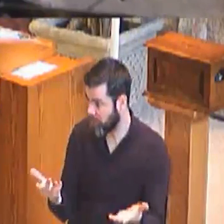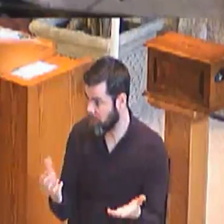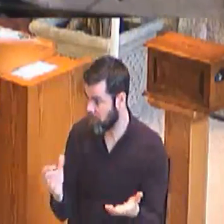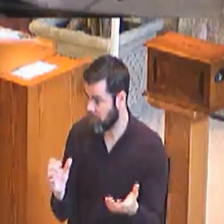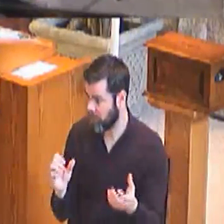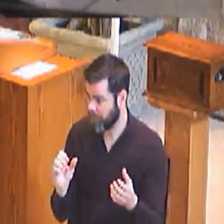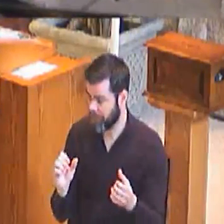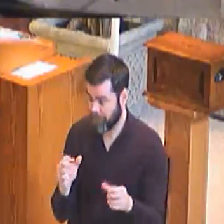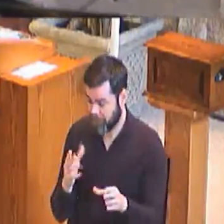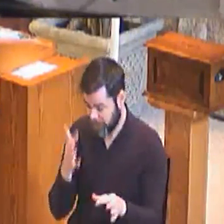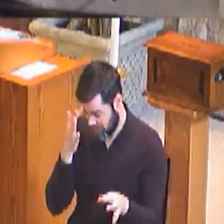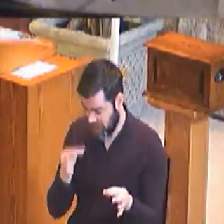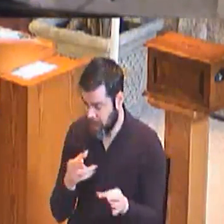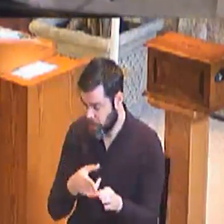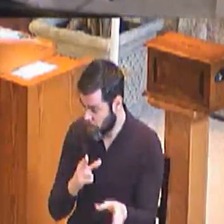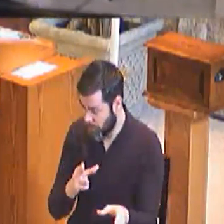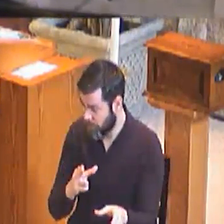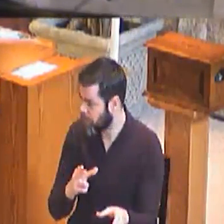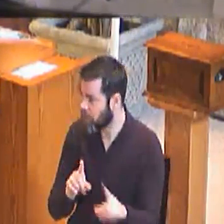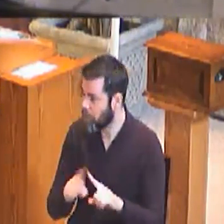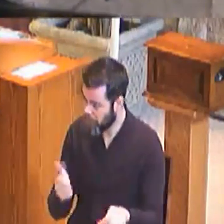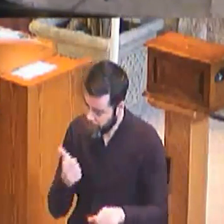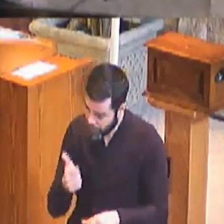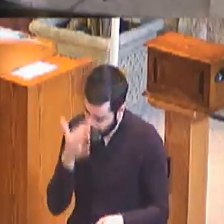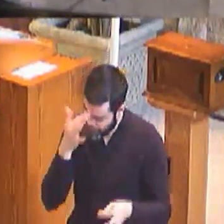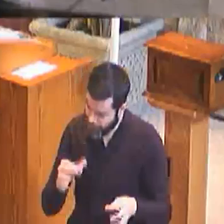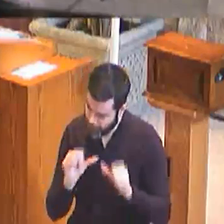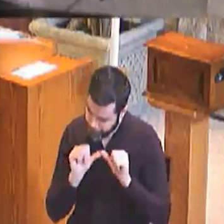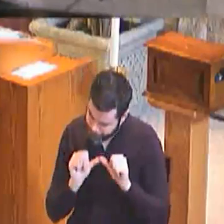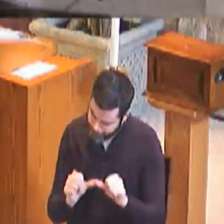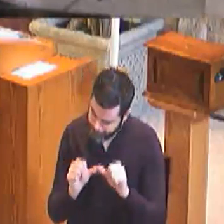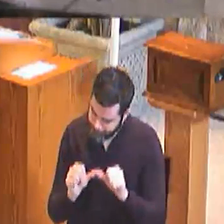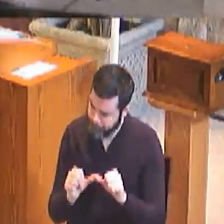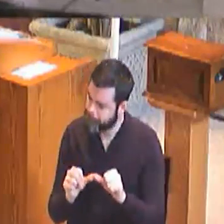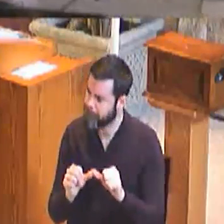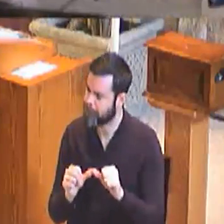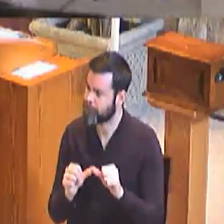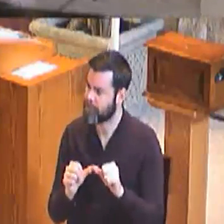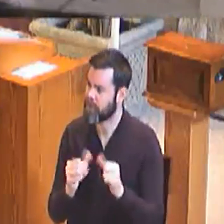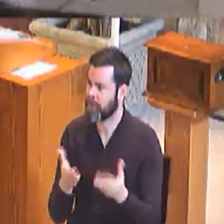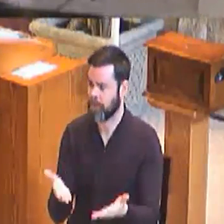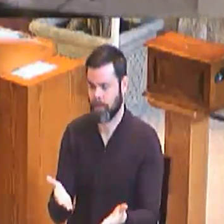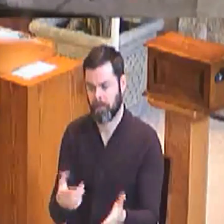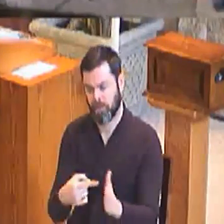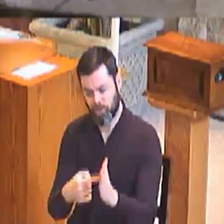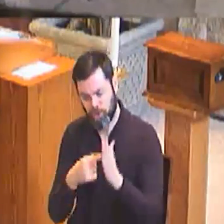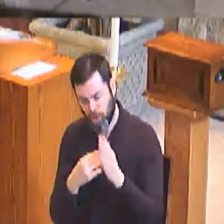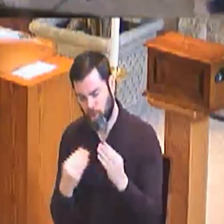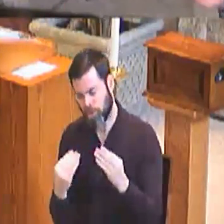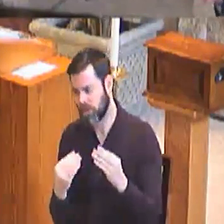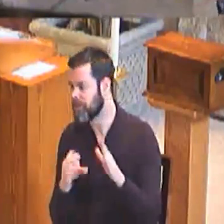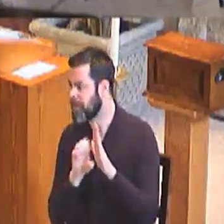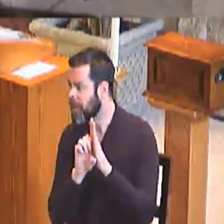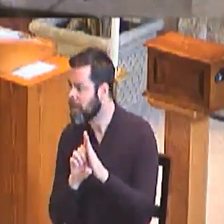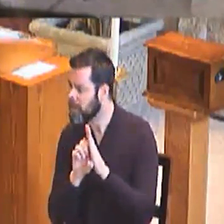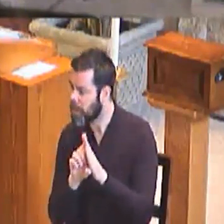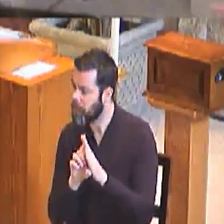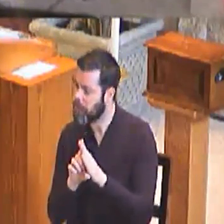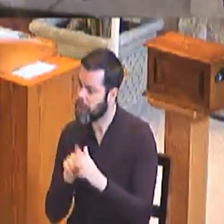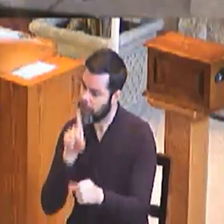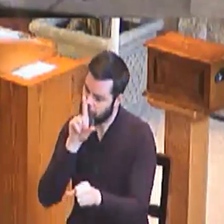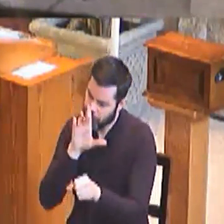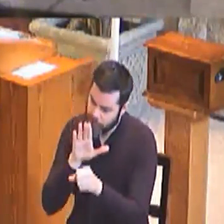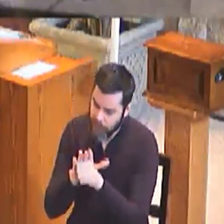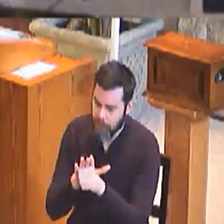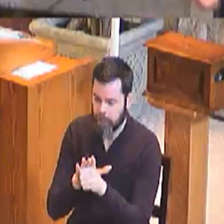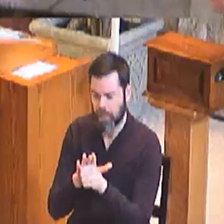heartbeat, but he chose not to. He gave us the example of continuing to recommit to the purpose, the